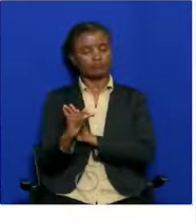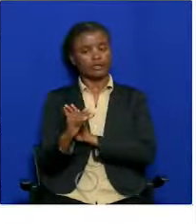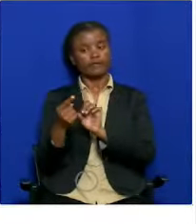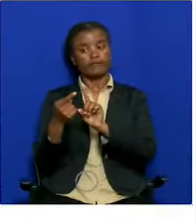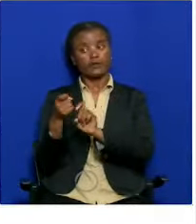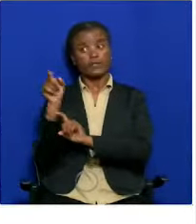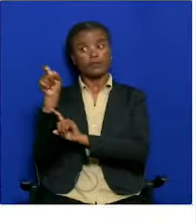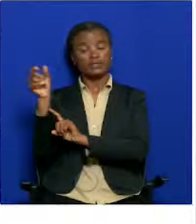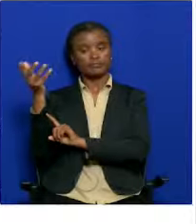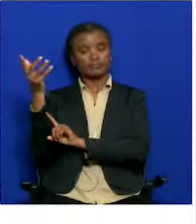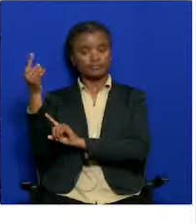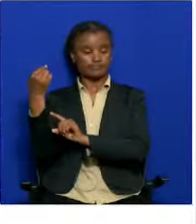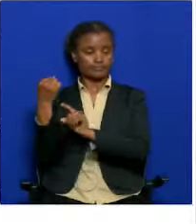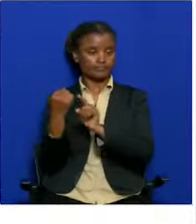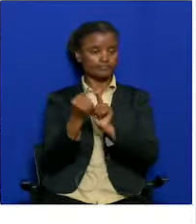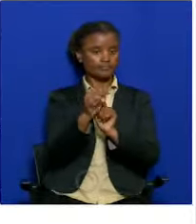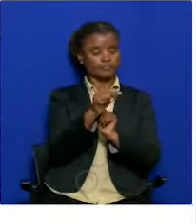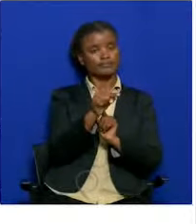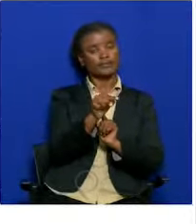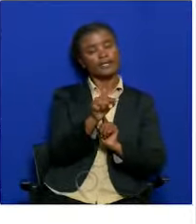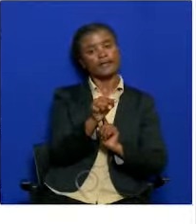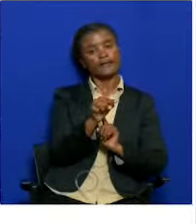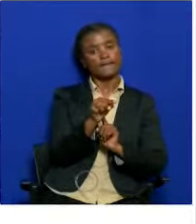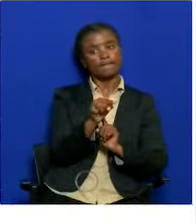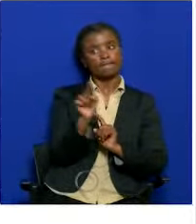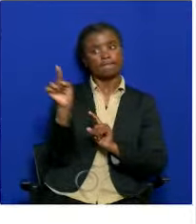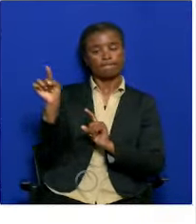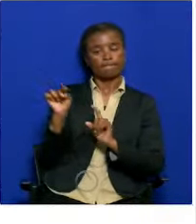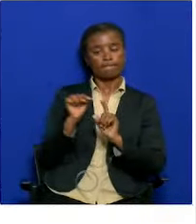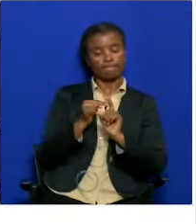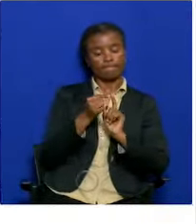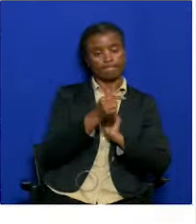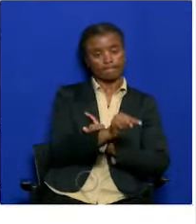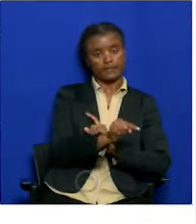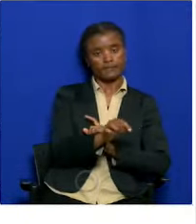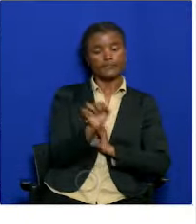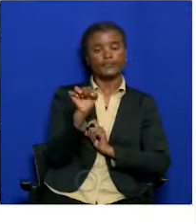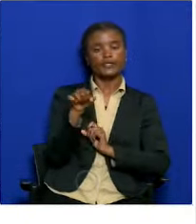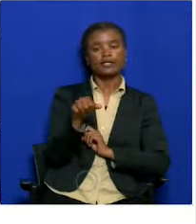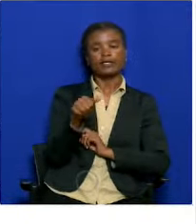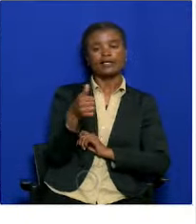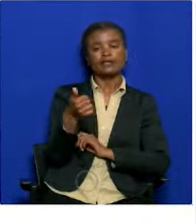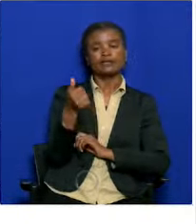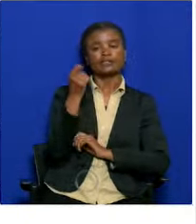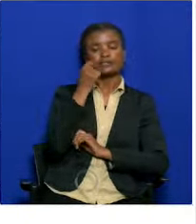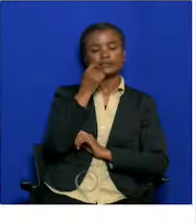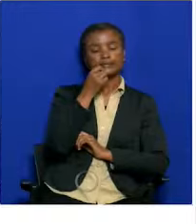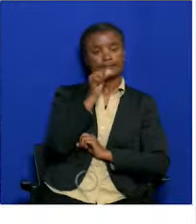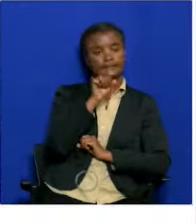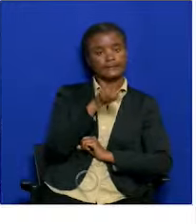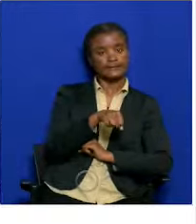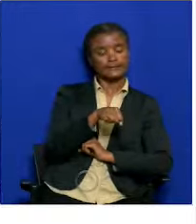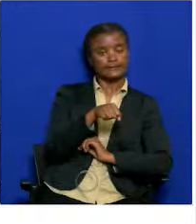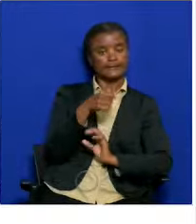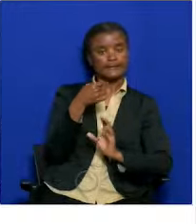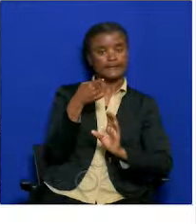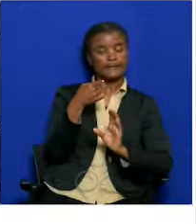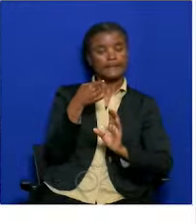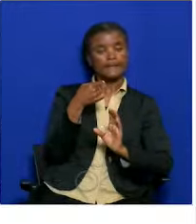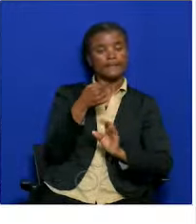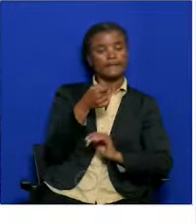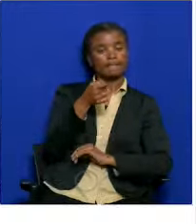And then another one that says, yes, it is paid on